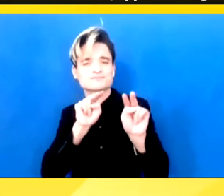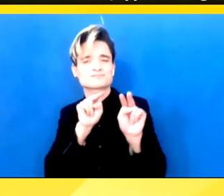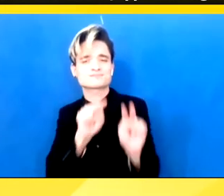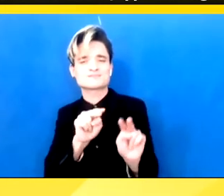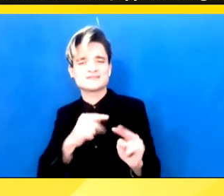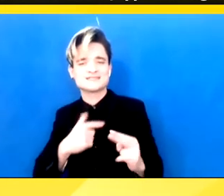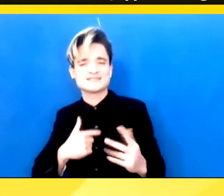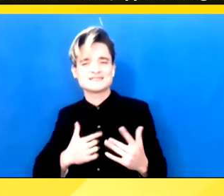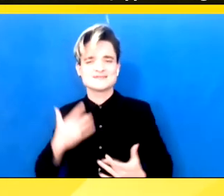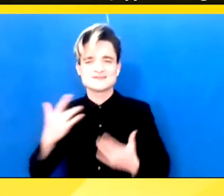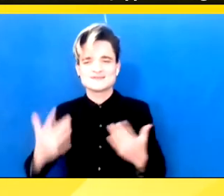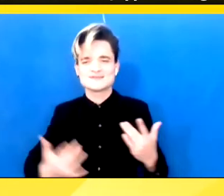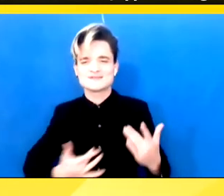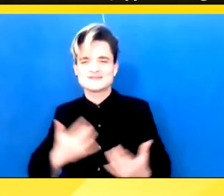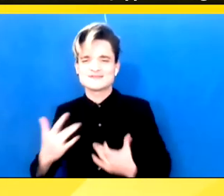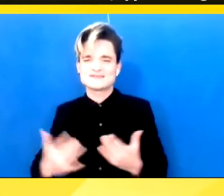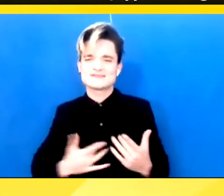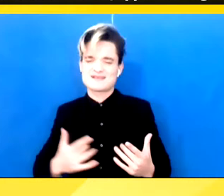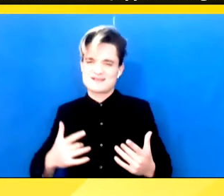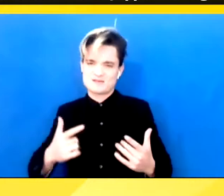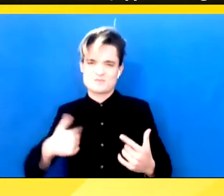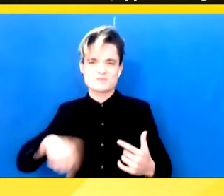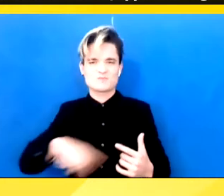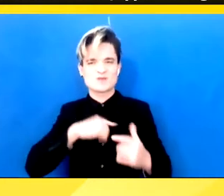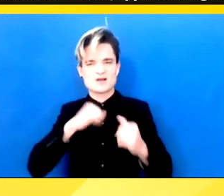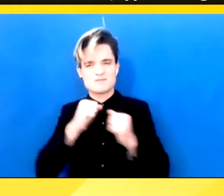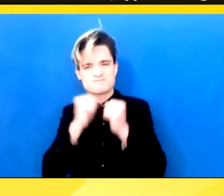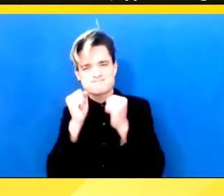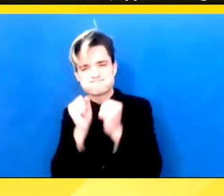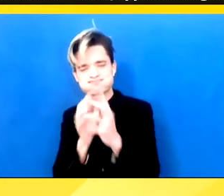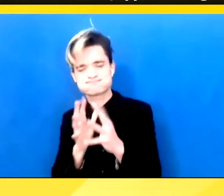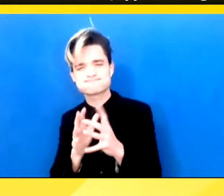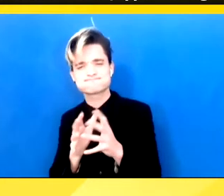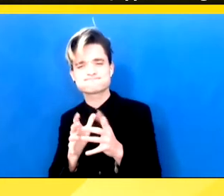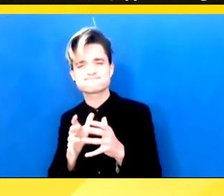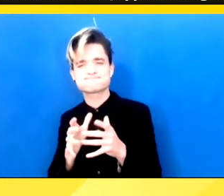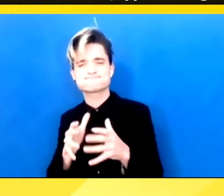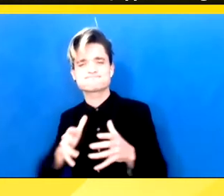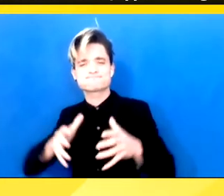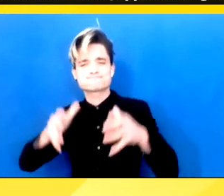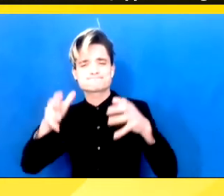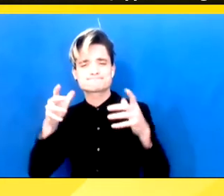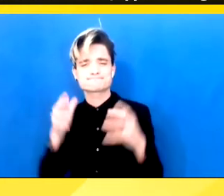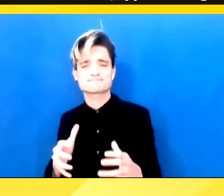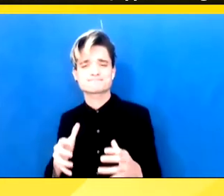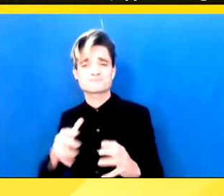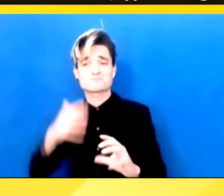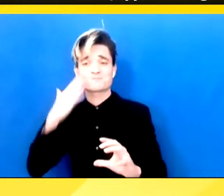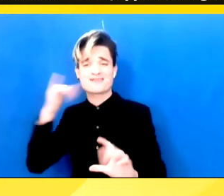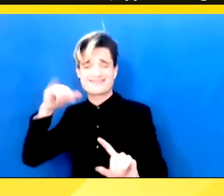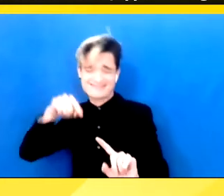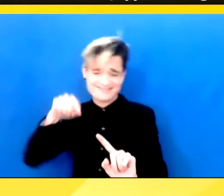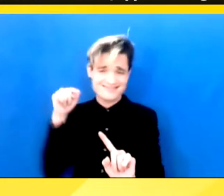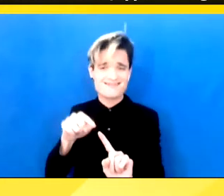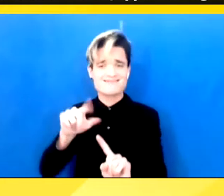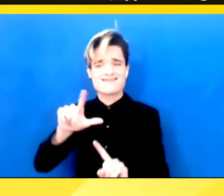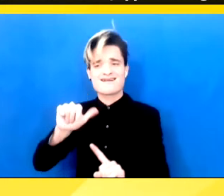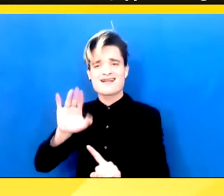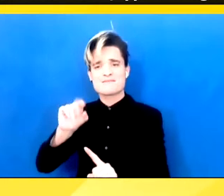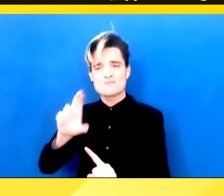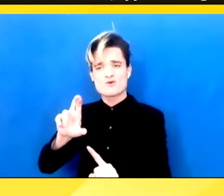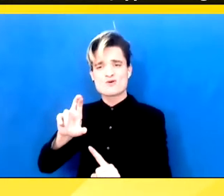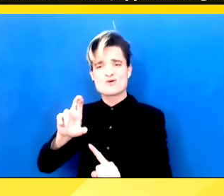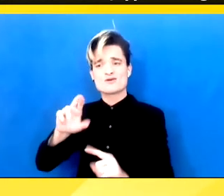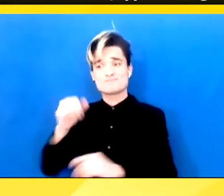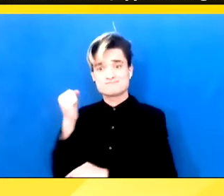shoulder again, which is what the labor movement does best. Right now,